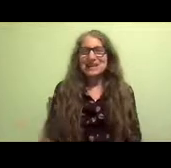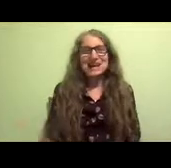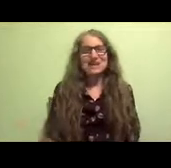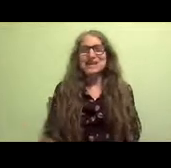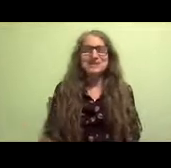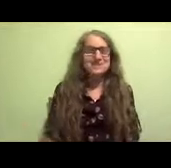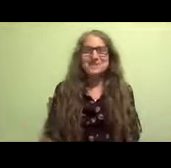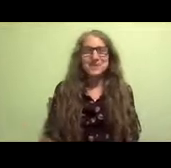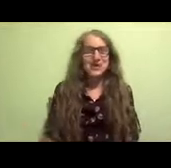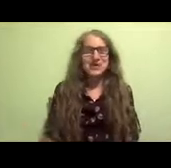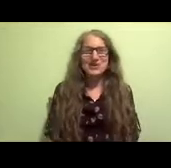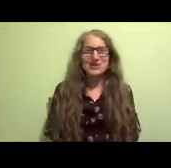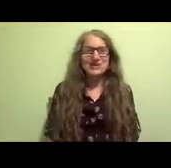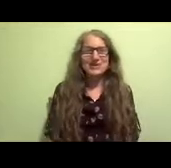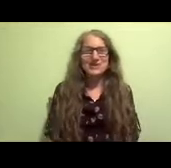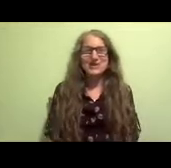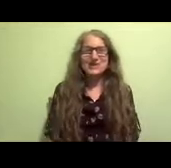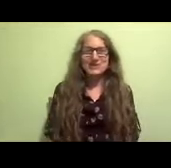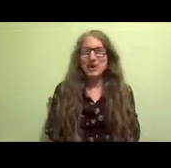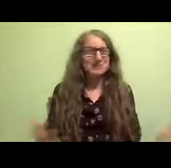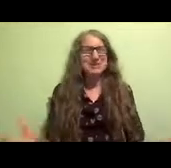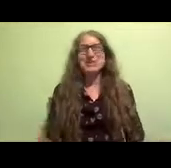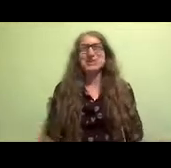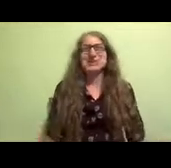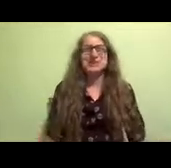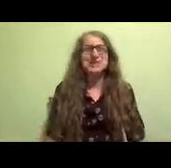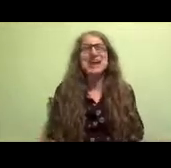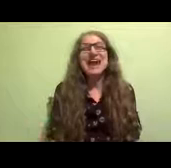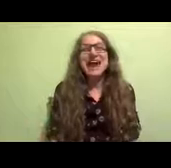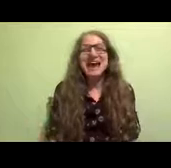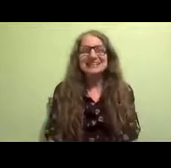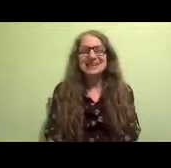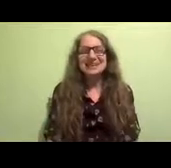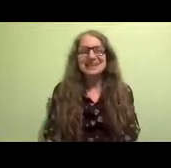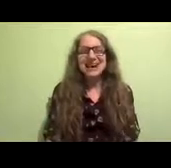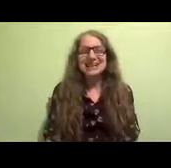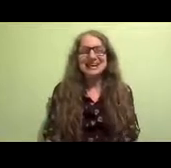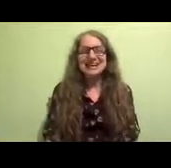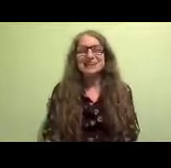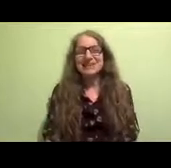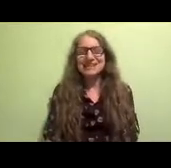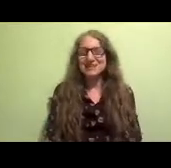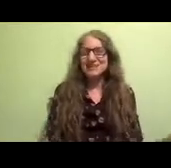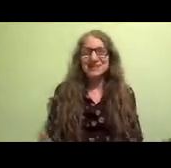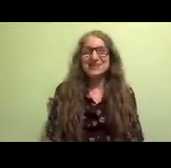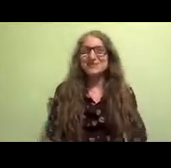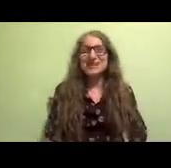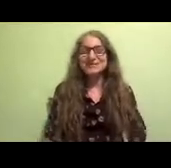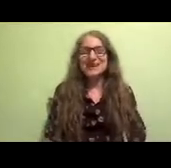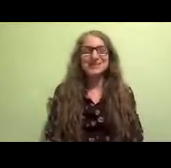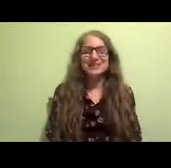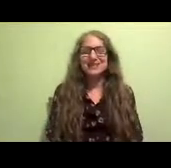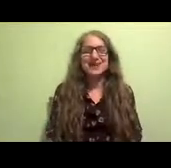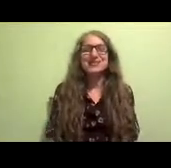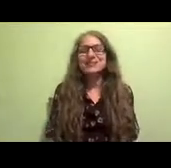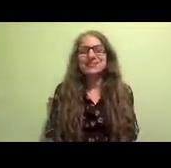I didn't have any work. There was no jobs to go to. And so I decided with another friend of mine who